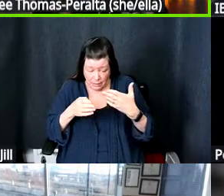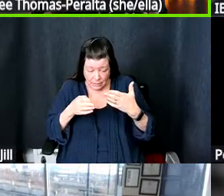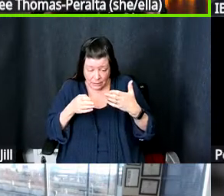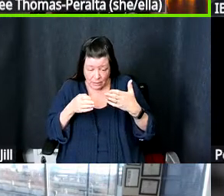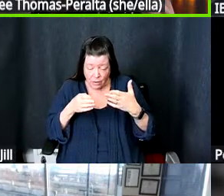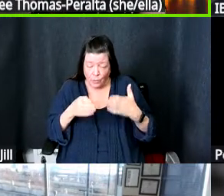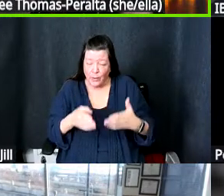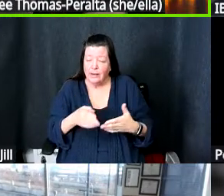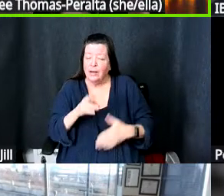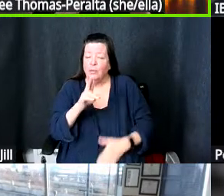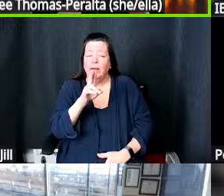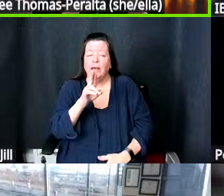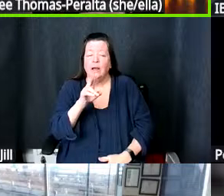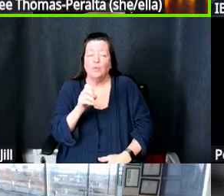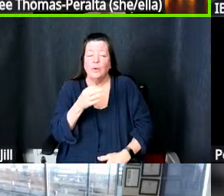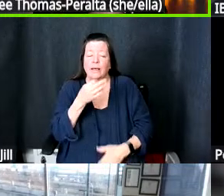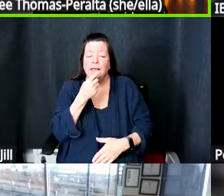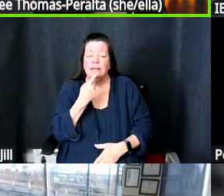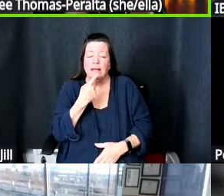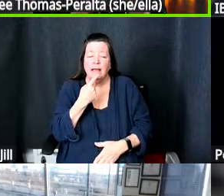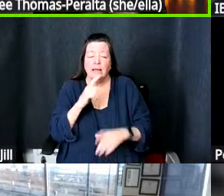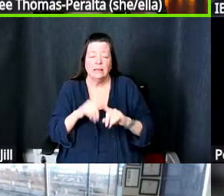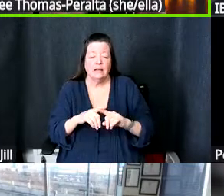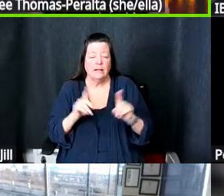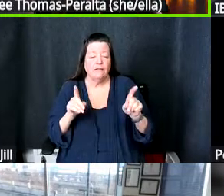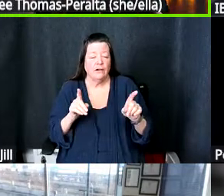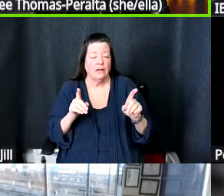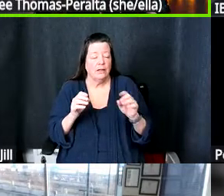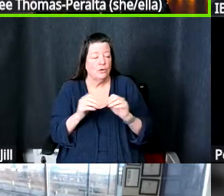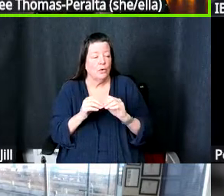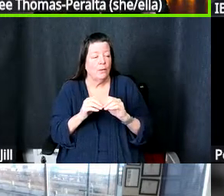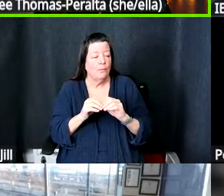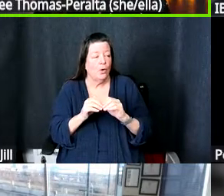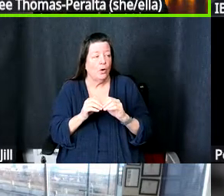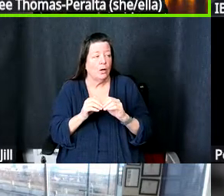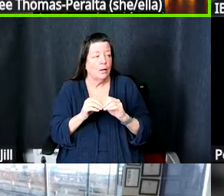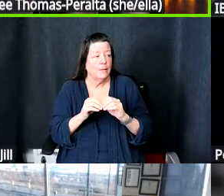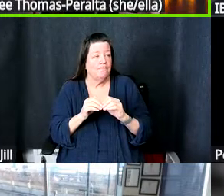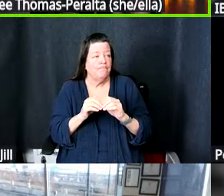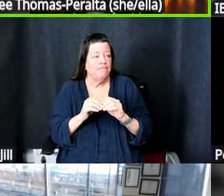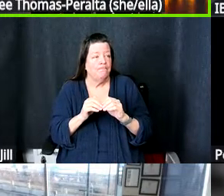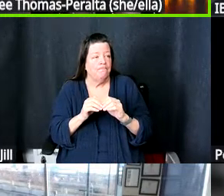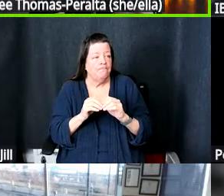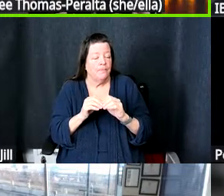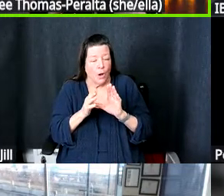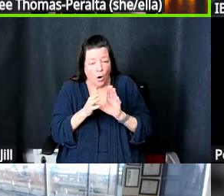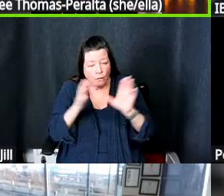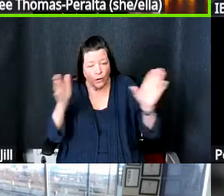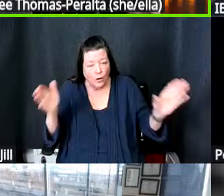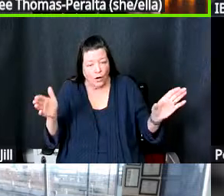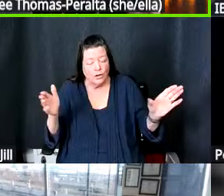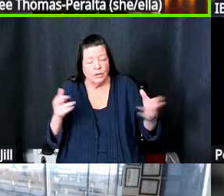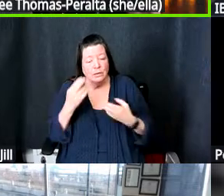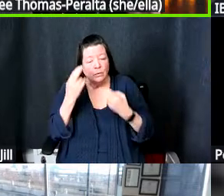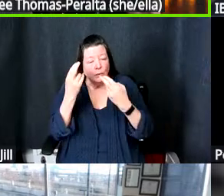this to, maybe a more overarching recommendation that talks about the